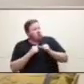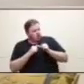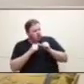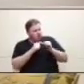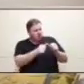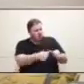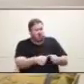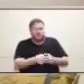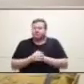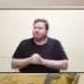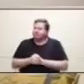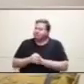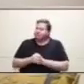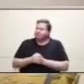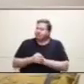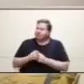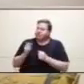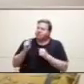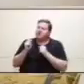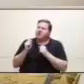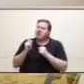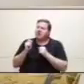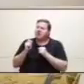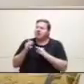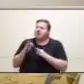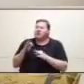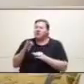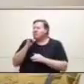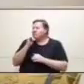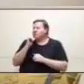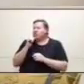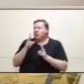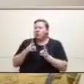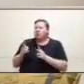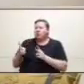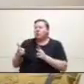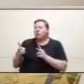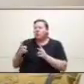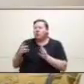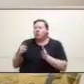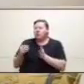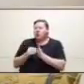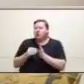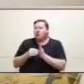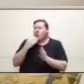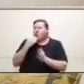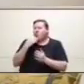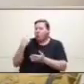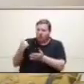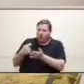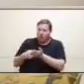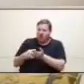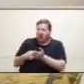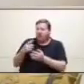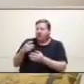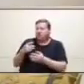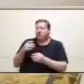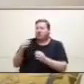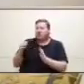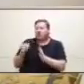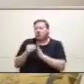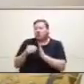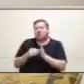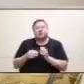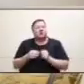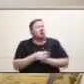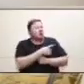Should there be an element of irregular appointment who's going to carry the cost for appointing those people? Those who would have